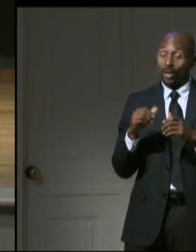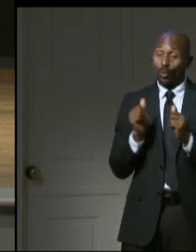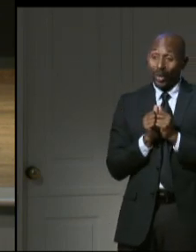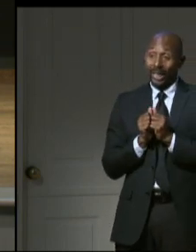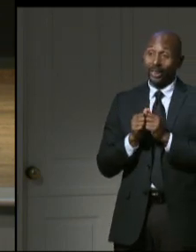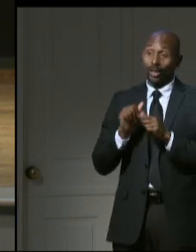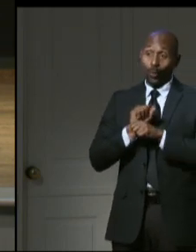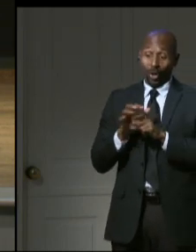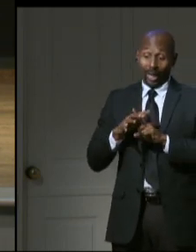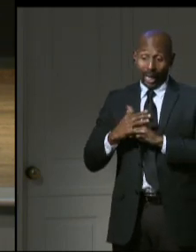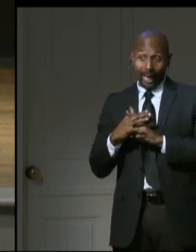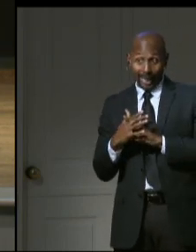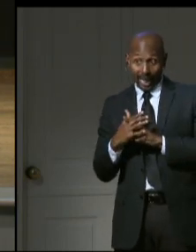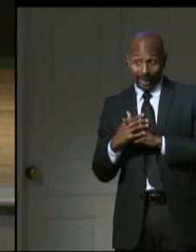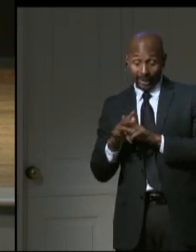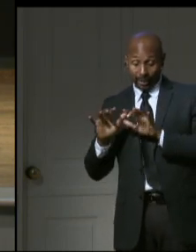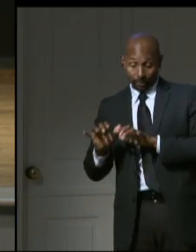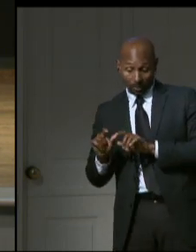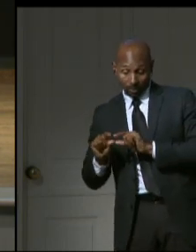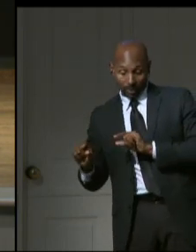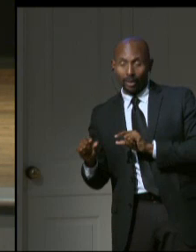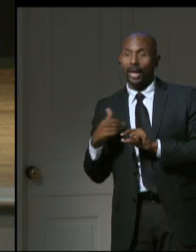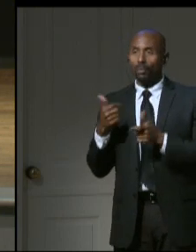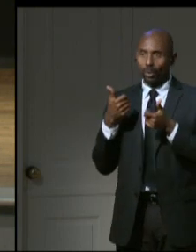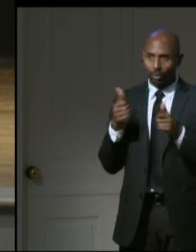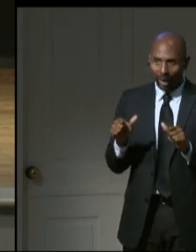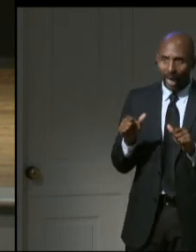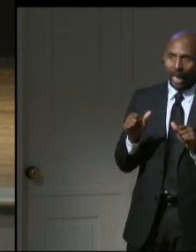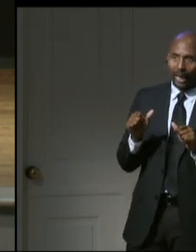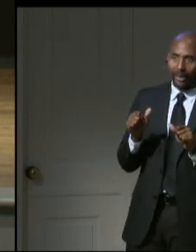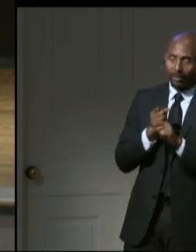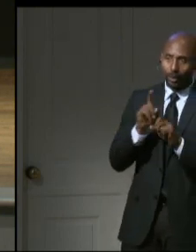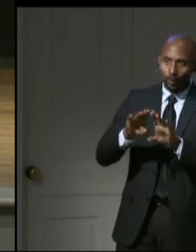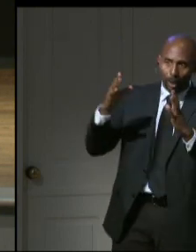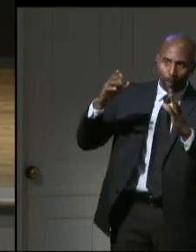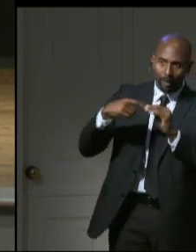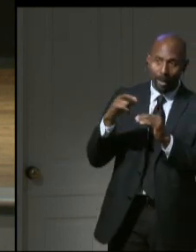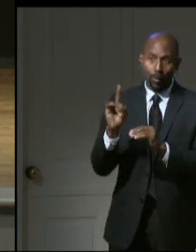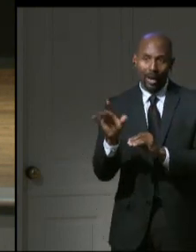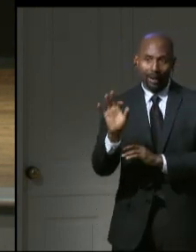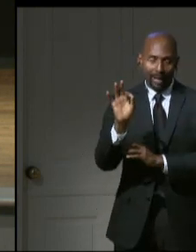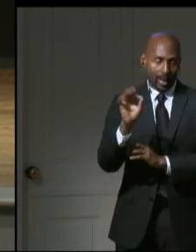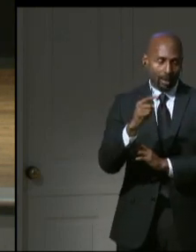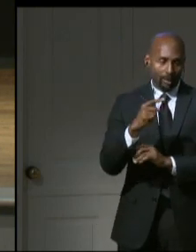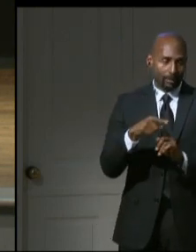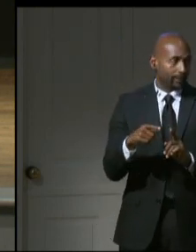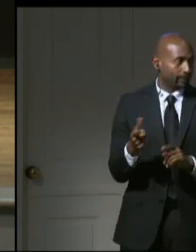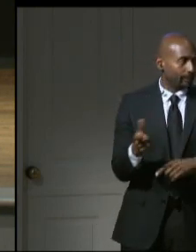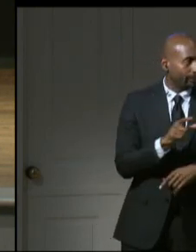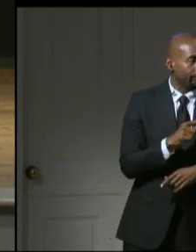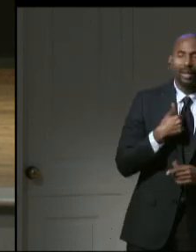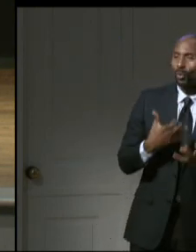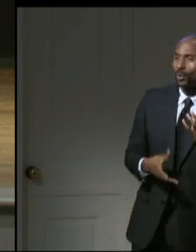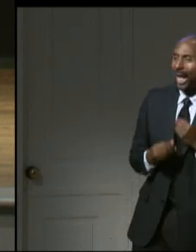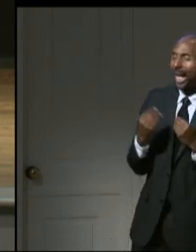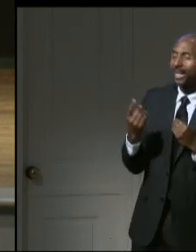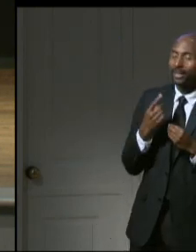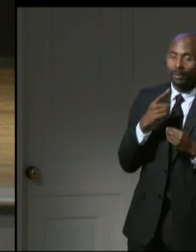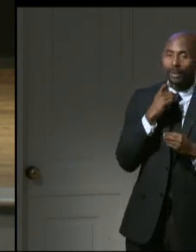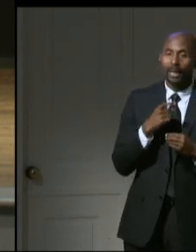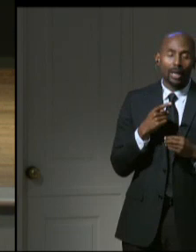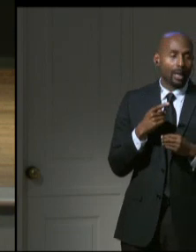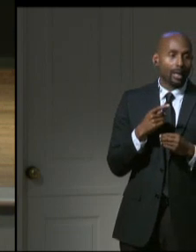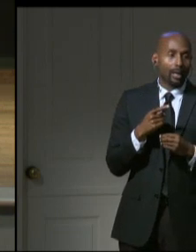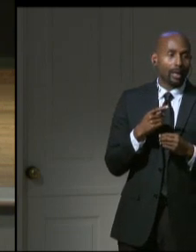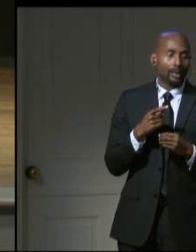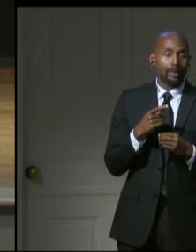I will try to be open about it, where I got it from. I mean, it's. I just want to say something because you